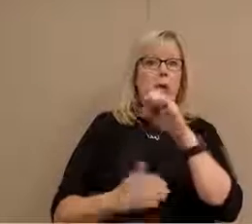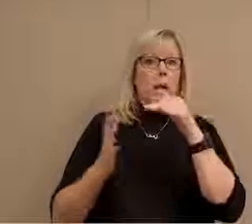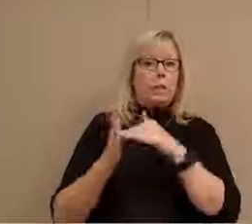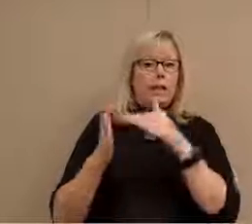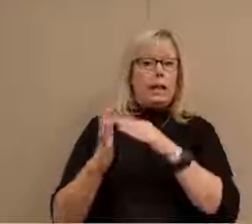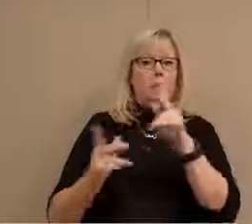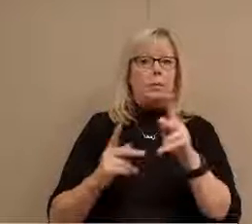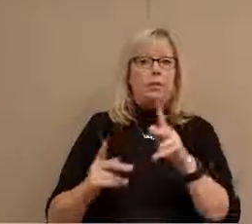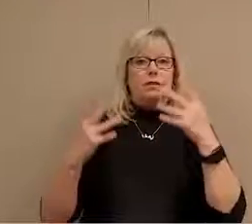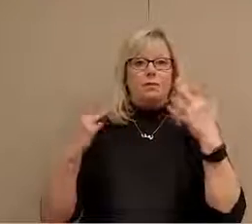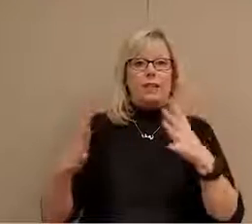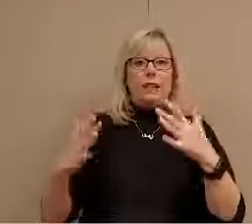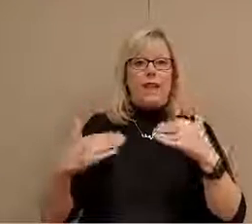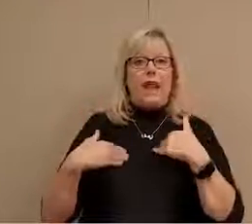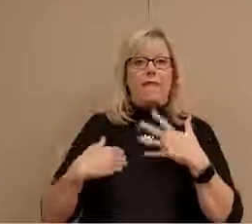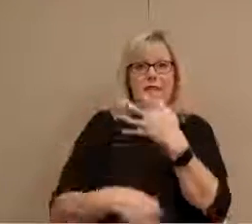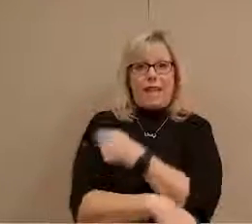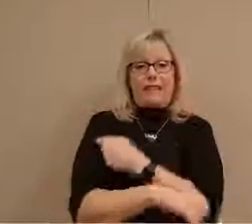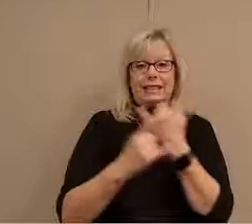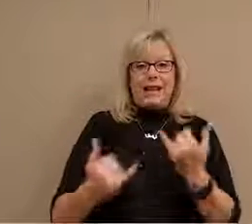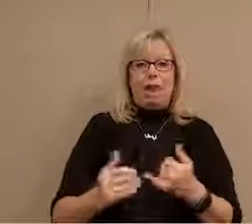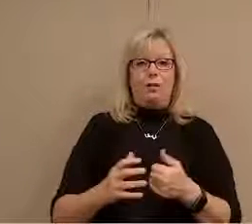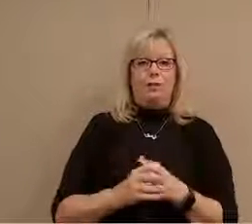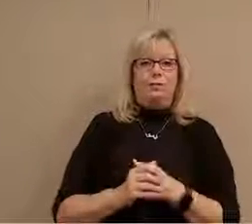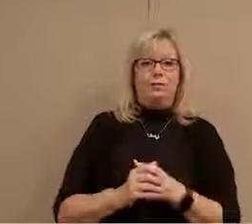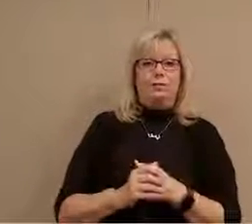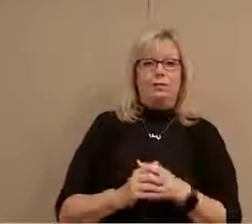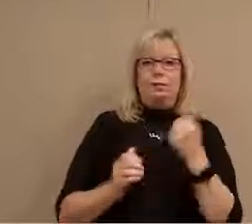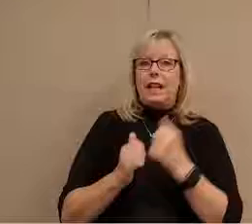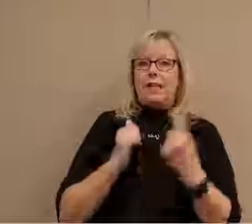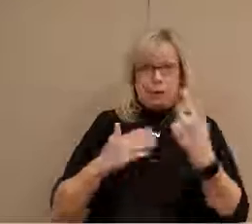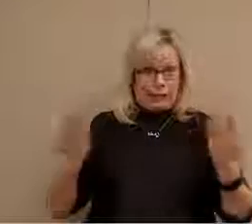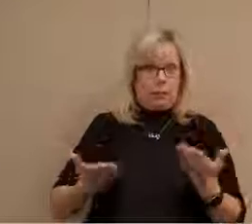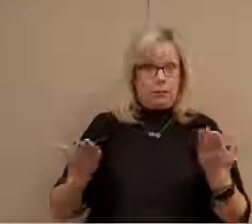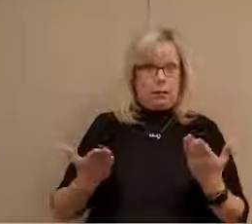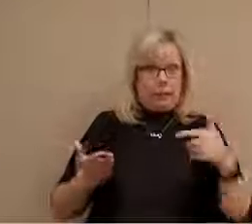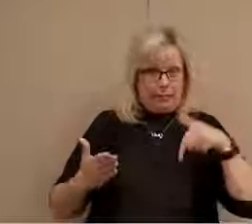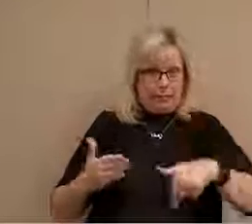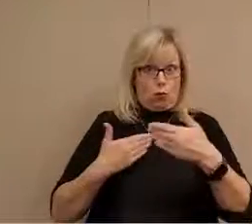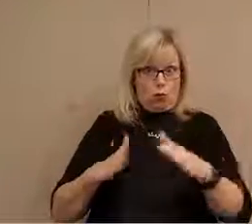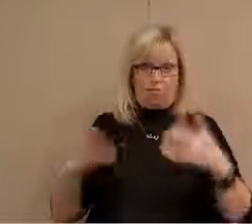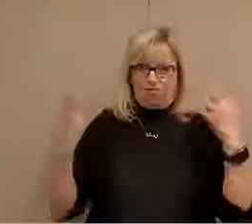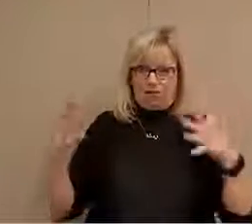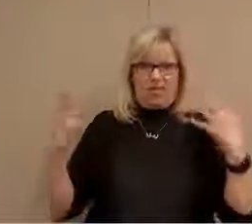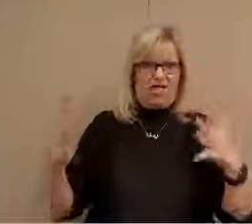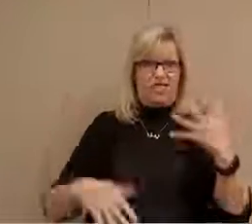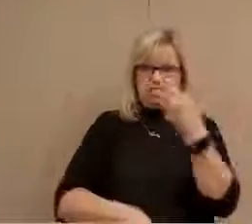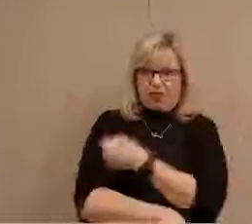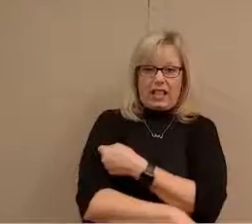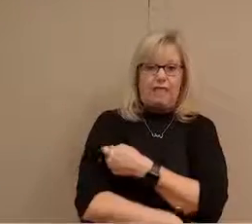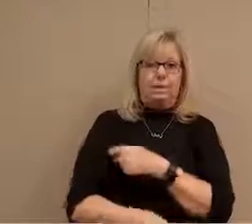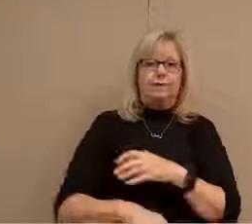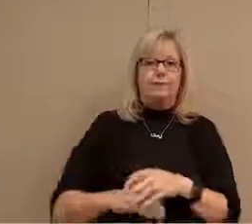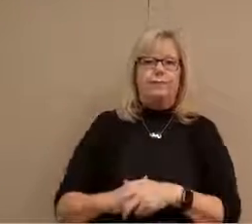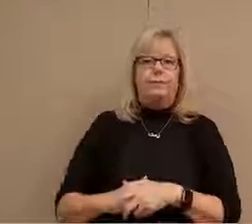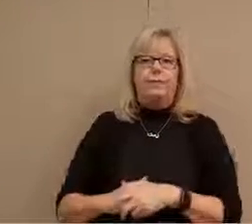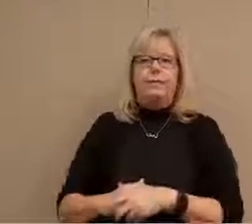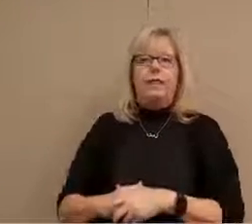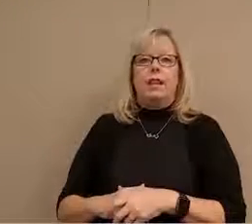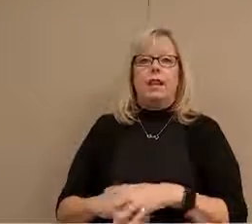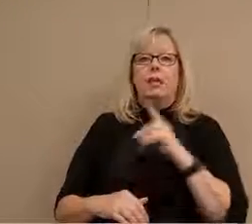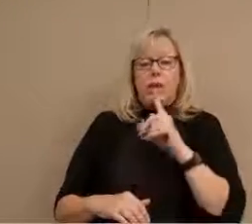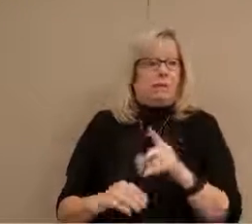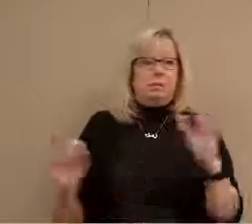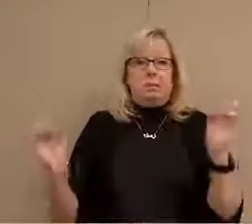million people have had the vaccine now. Everyone here in this room has had the vaccine, and there really